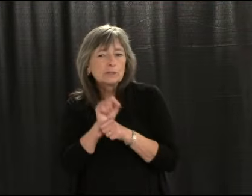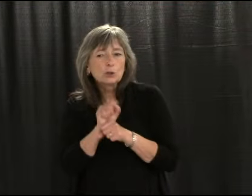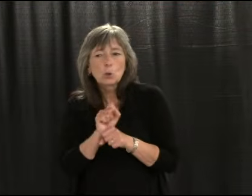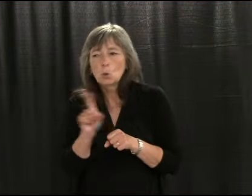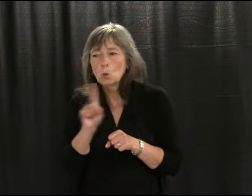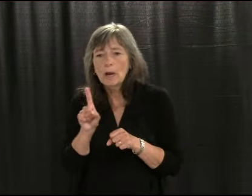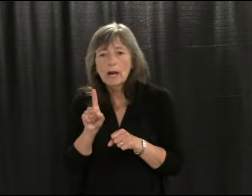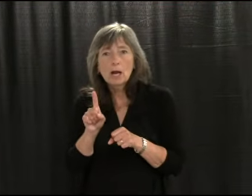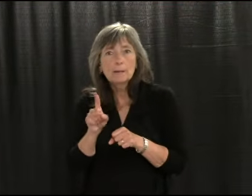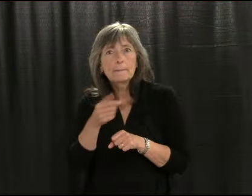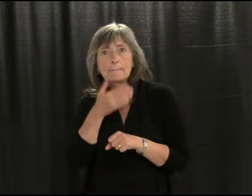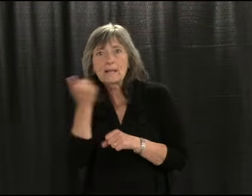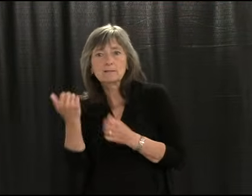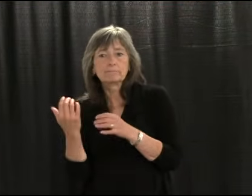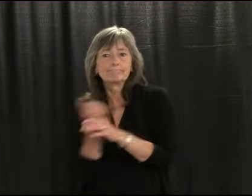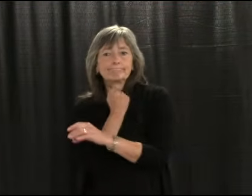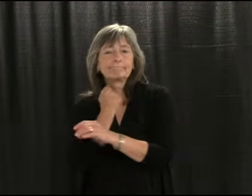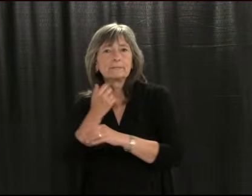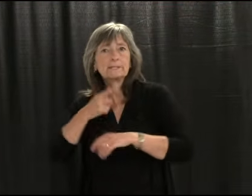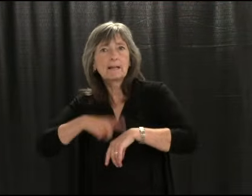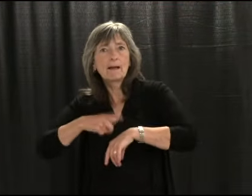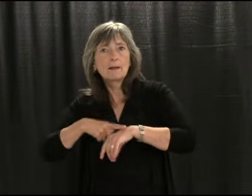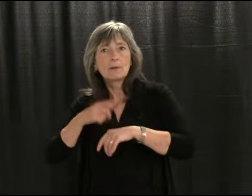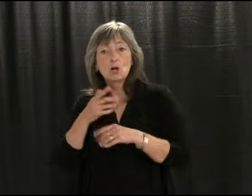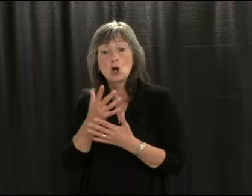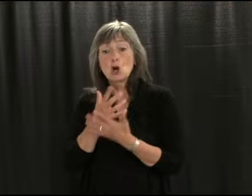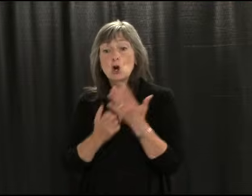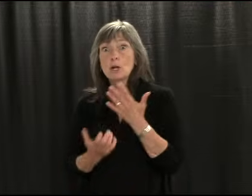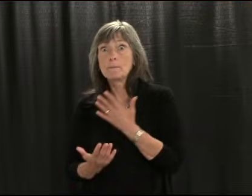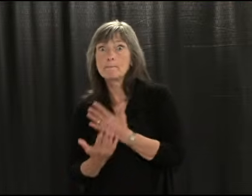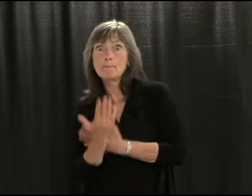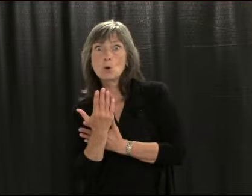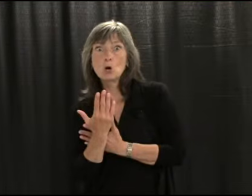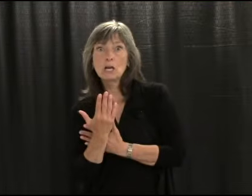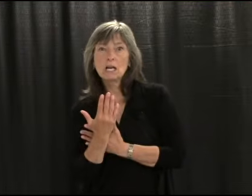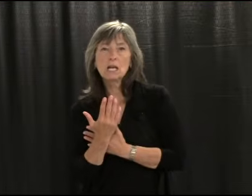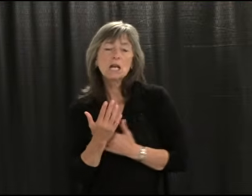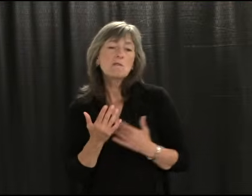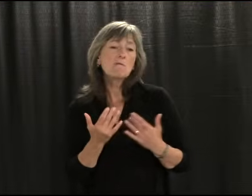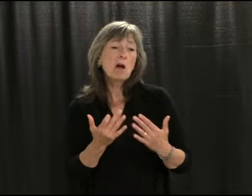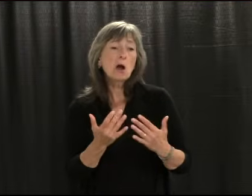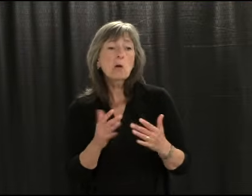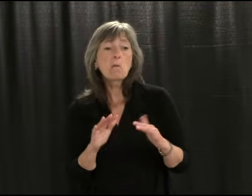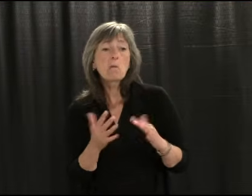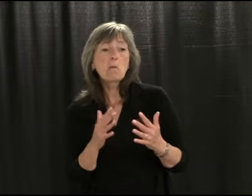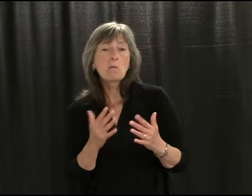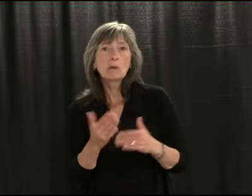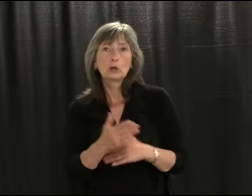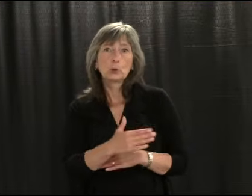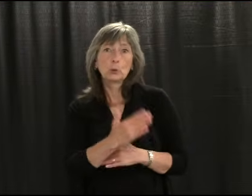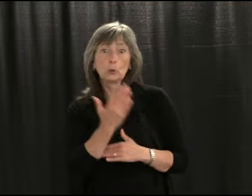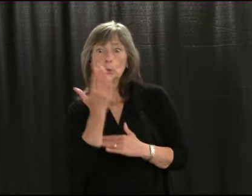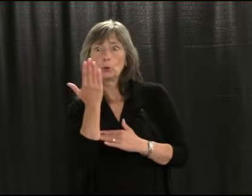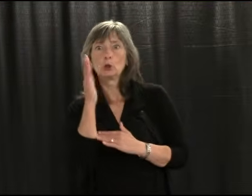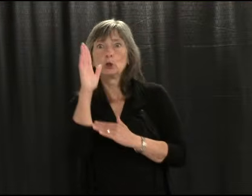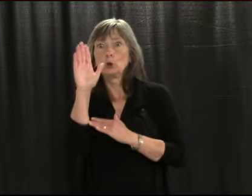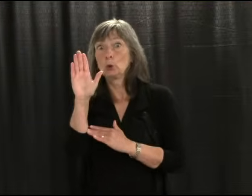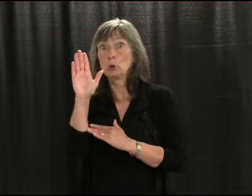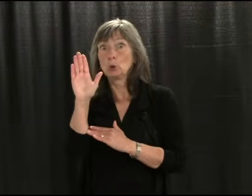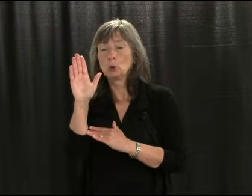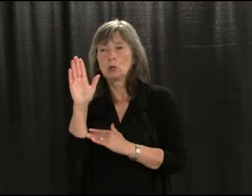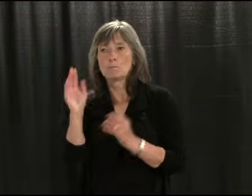at the time of the most heightened activity, often early morning. The fire is not as bad as you get into noon or early